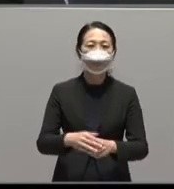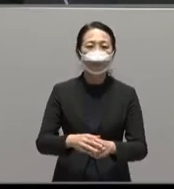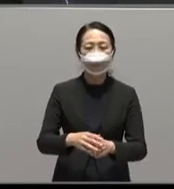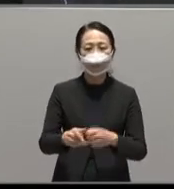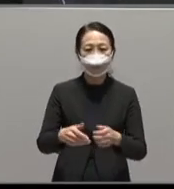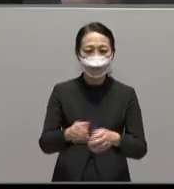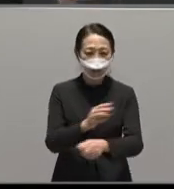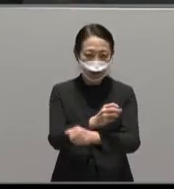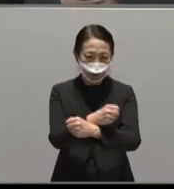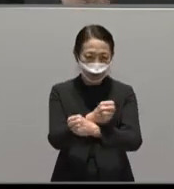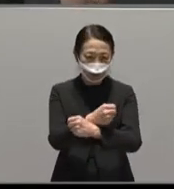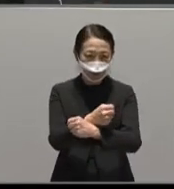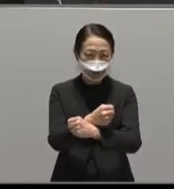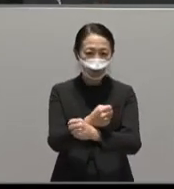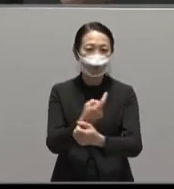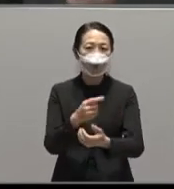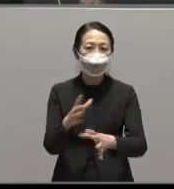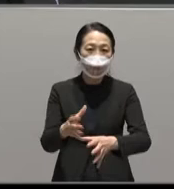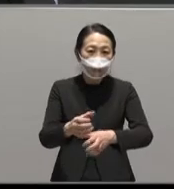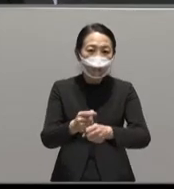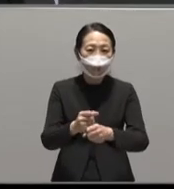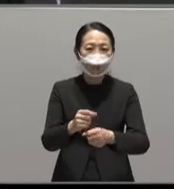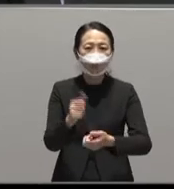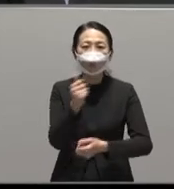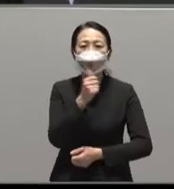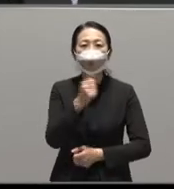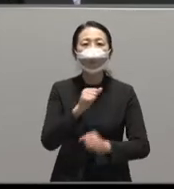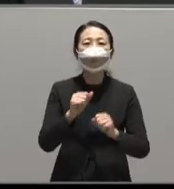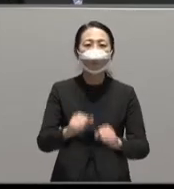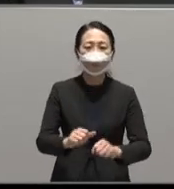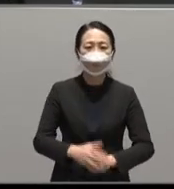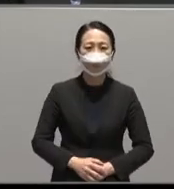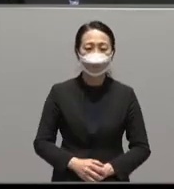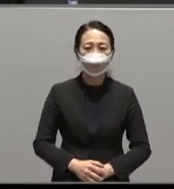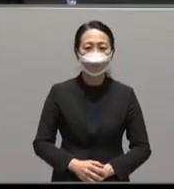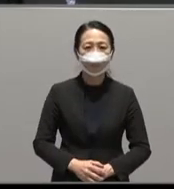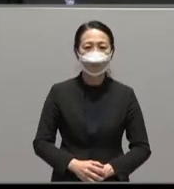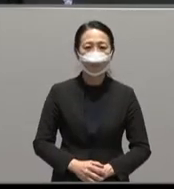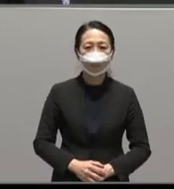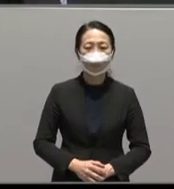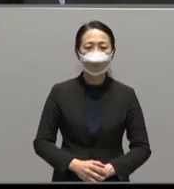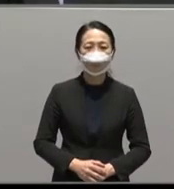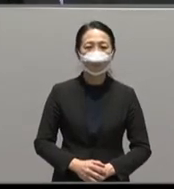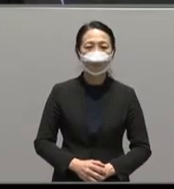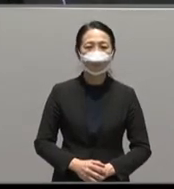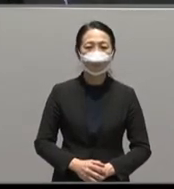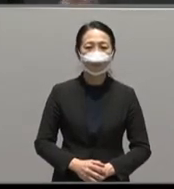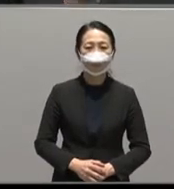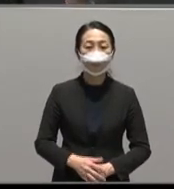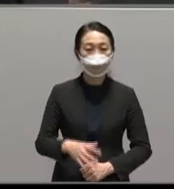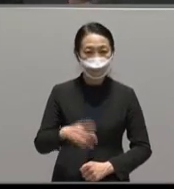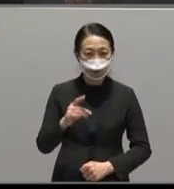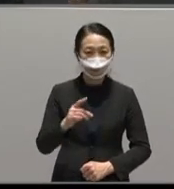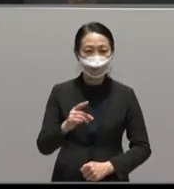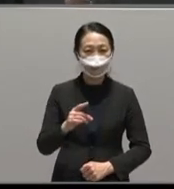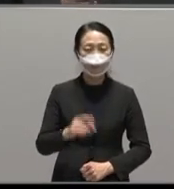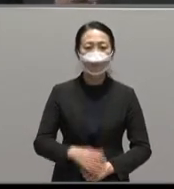Forest Medicine Research Group. And today I would like to give you a quick summary of my research from